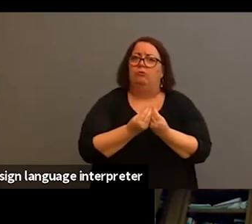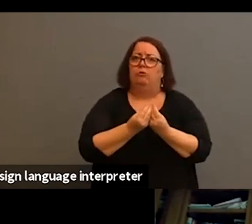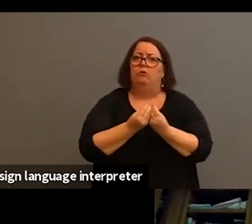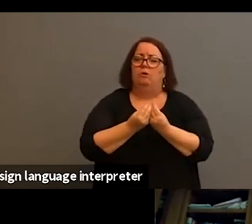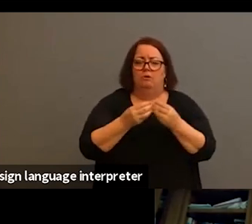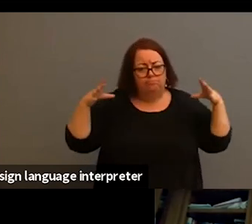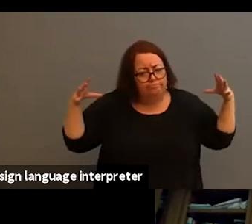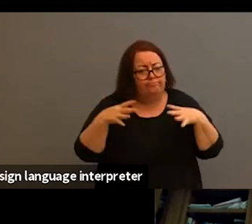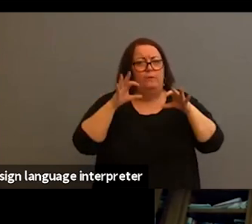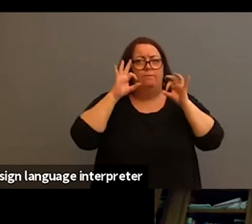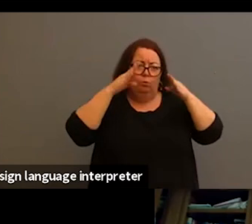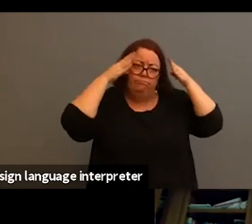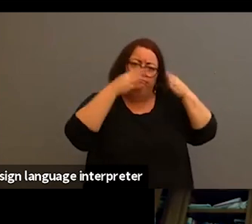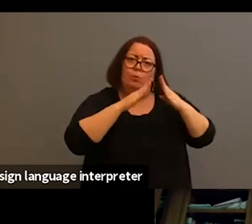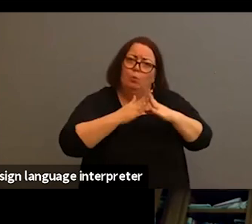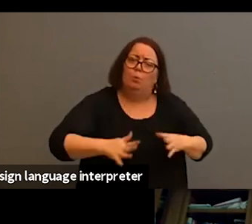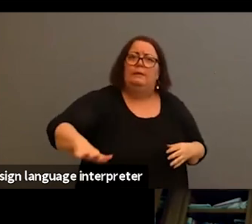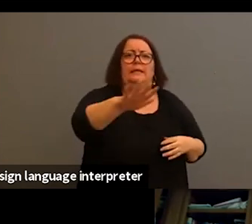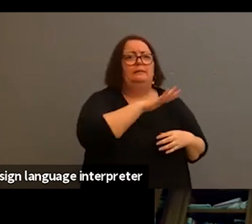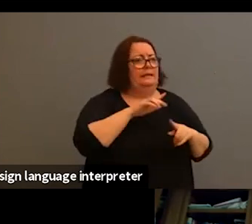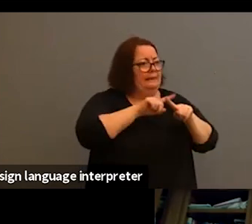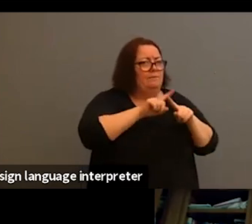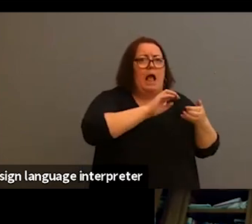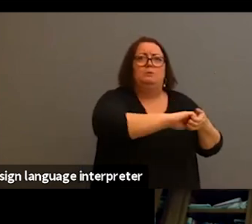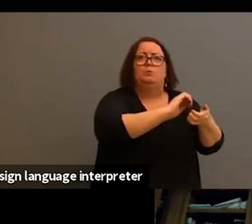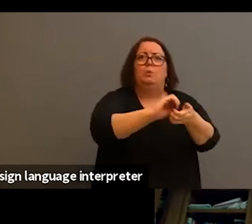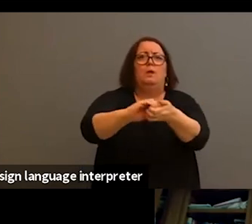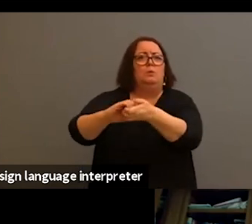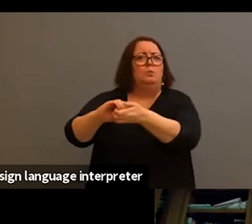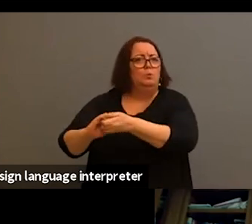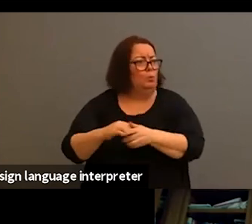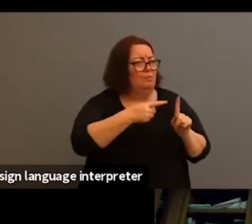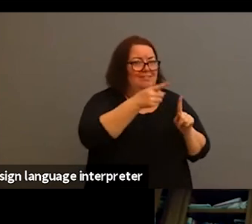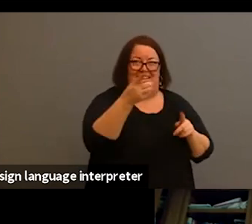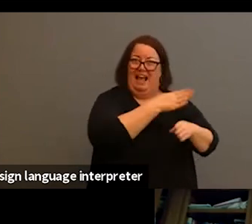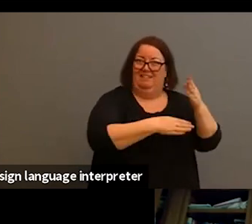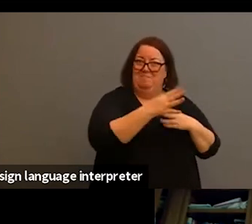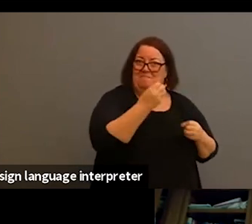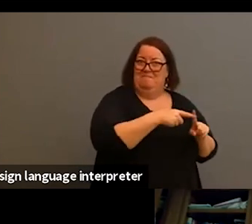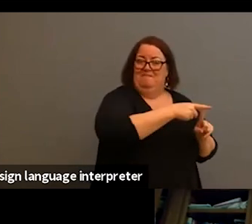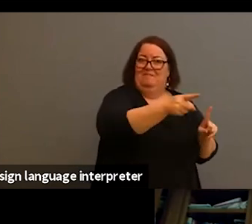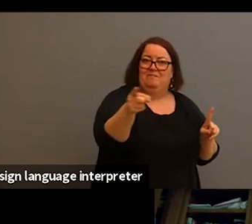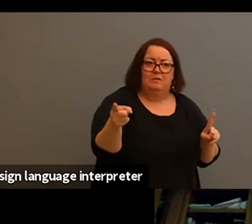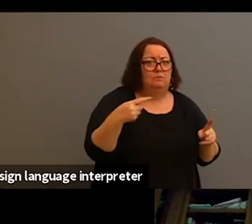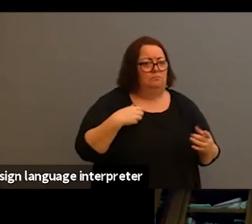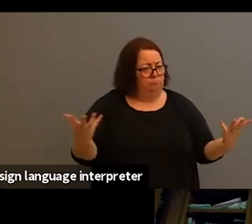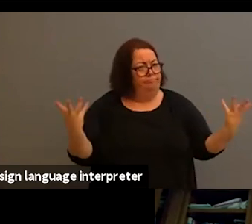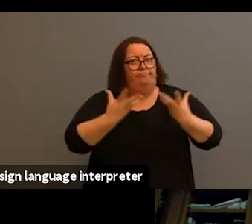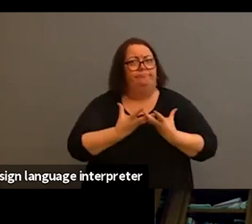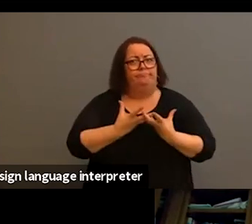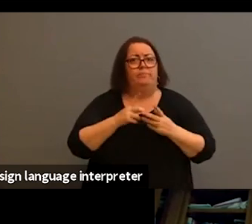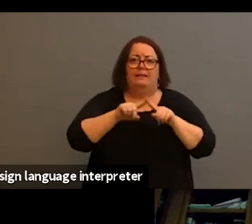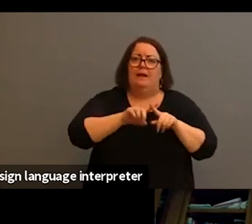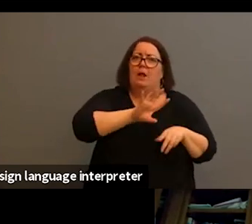disabilities, us as public actors, but obviously also the industry in its different capacities. It's